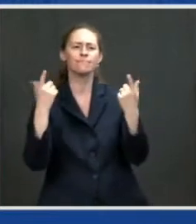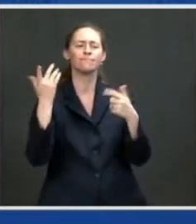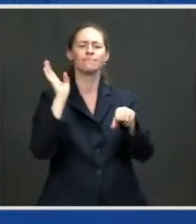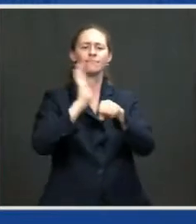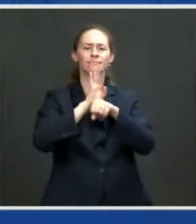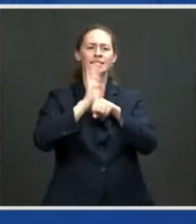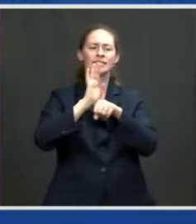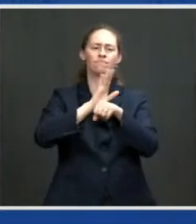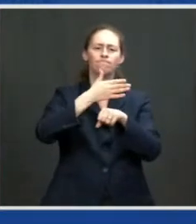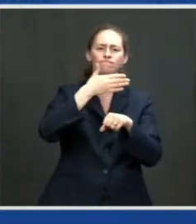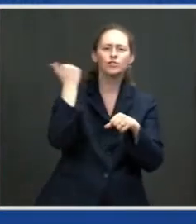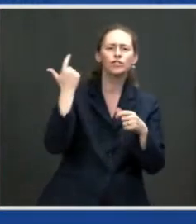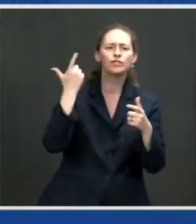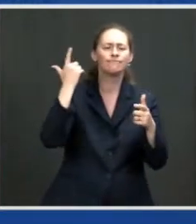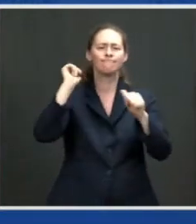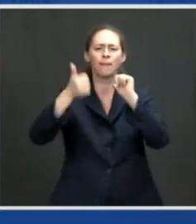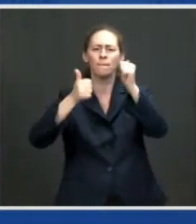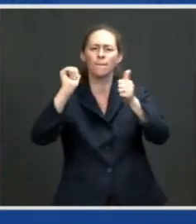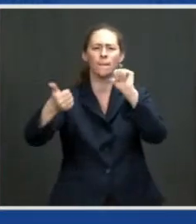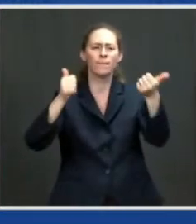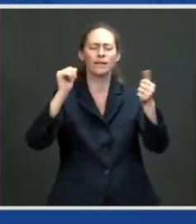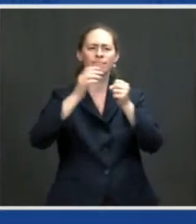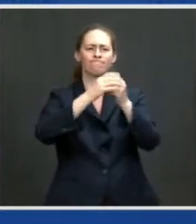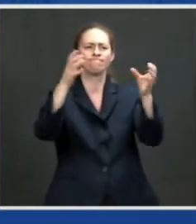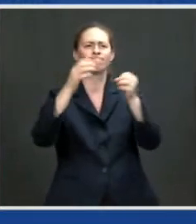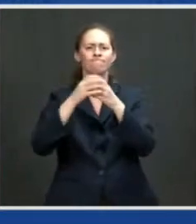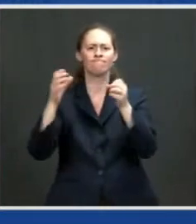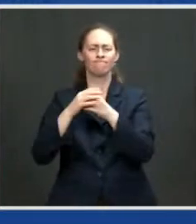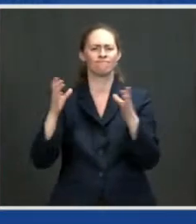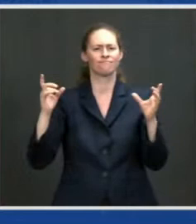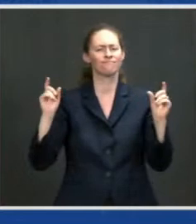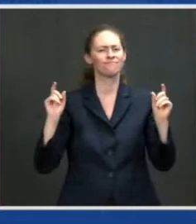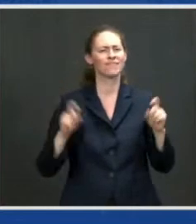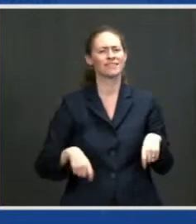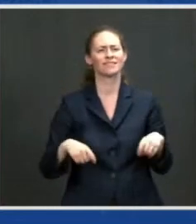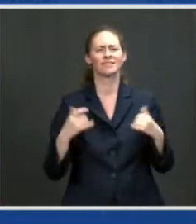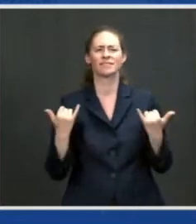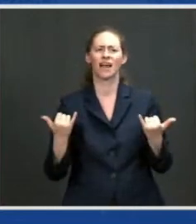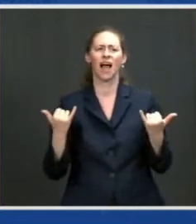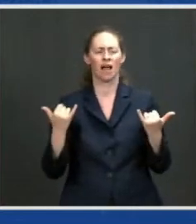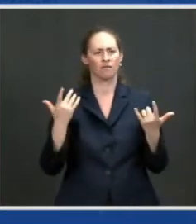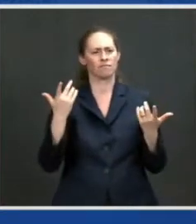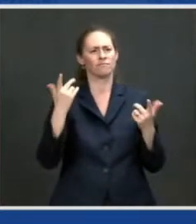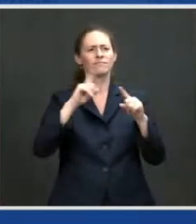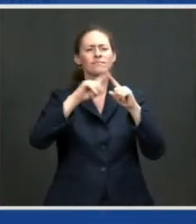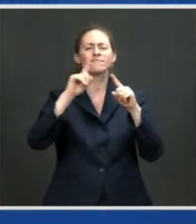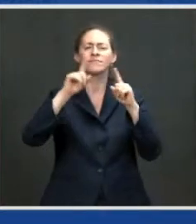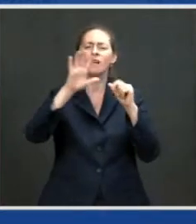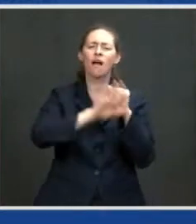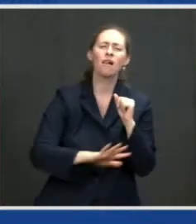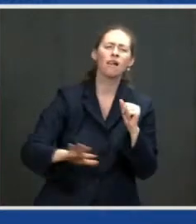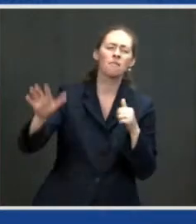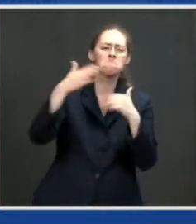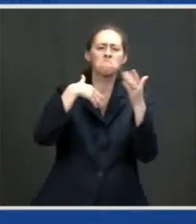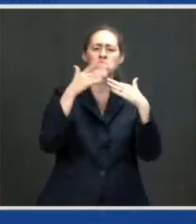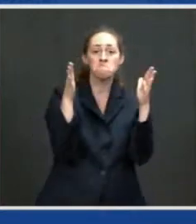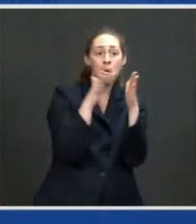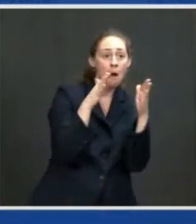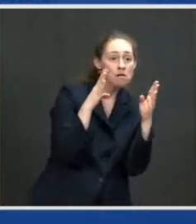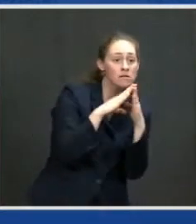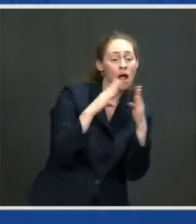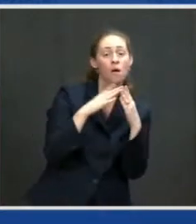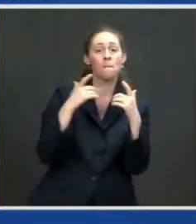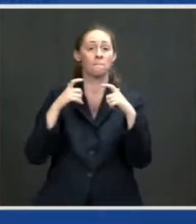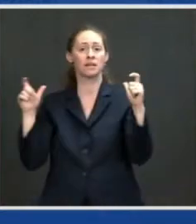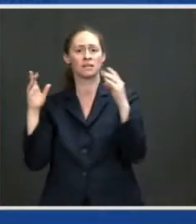expand the possibilities of job opportunities in every hometown in America, no matter how big or small. And by the